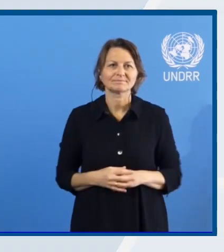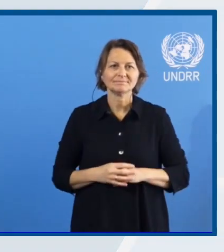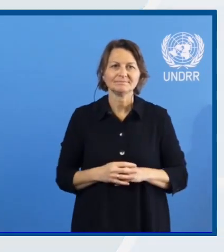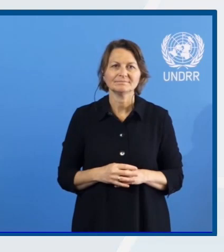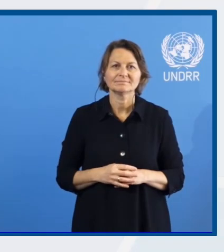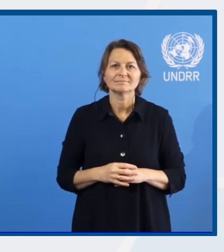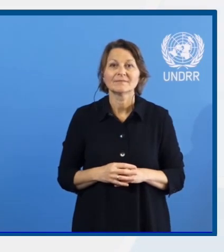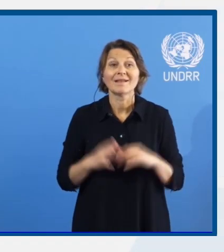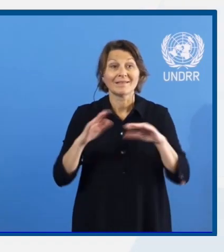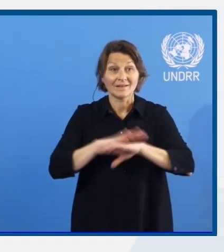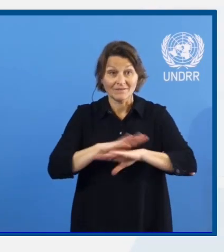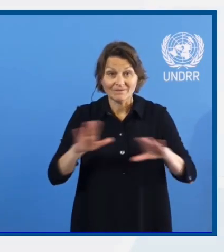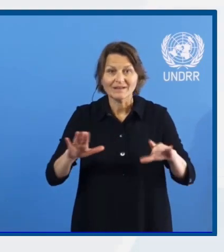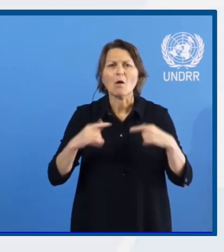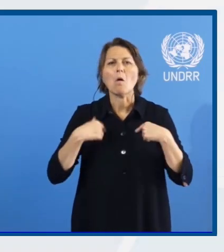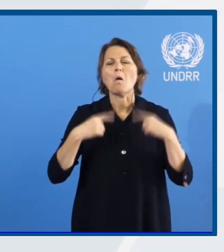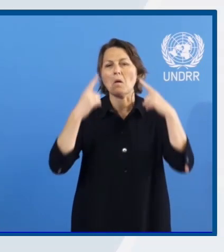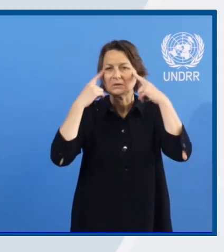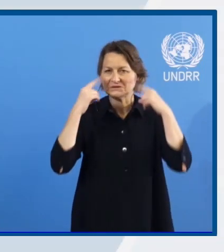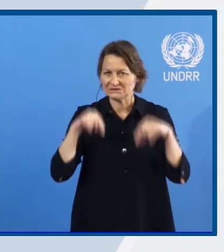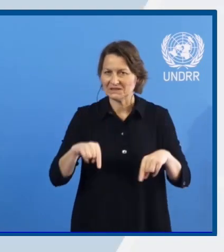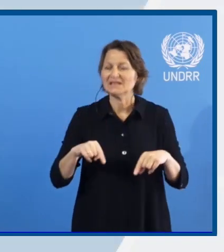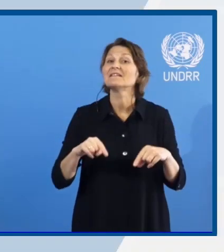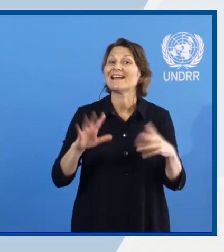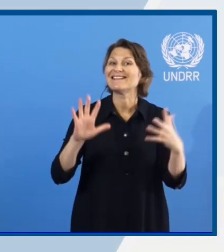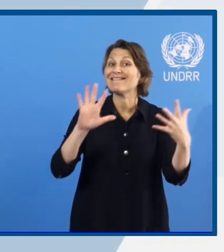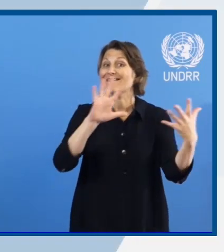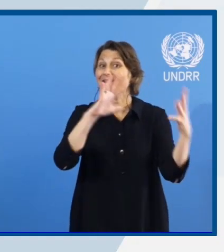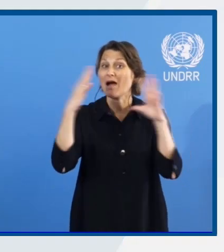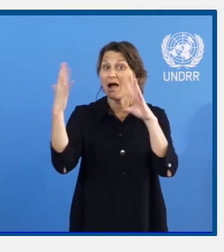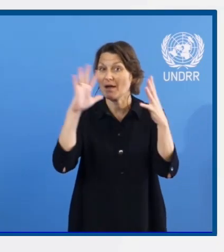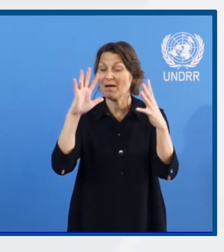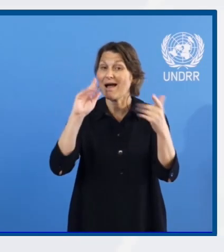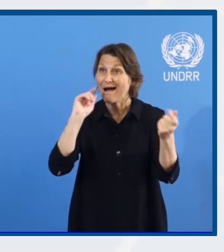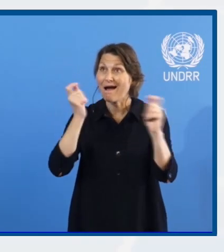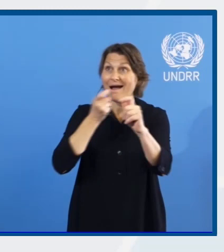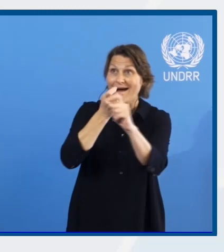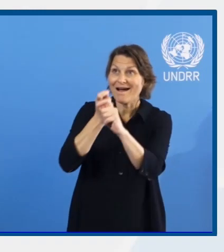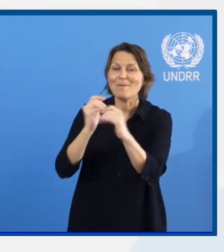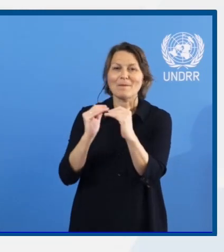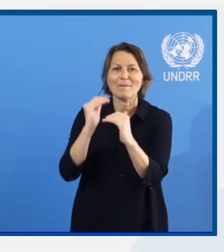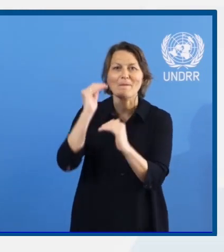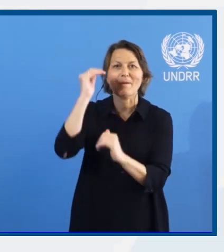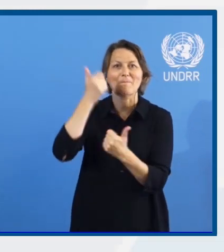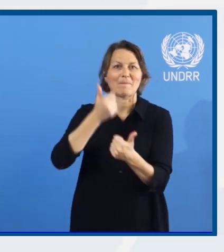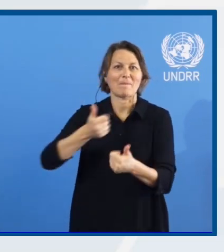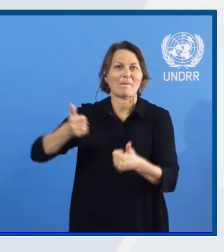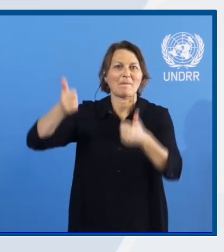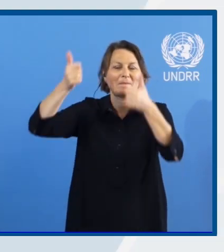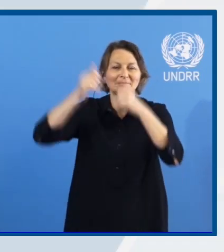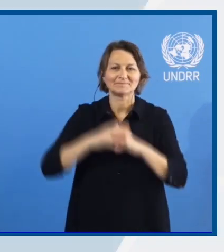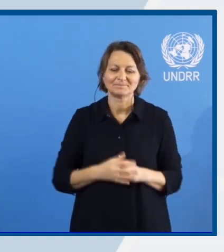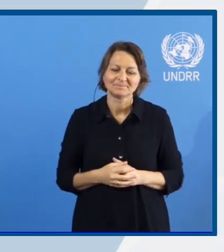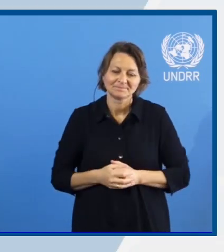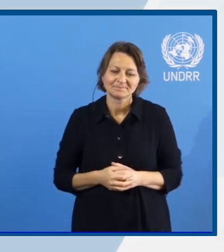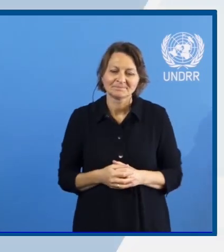more significant uptake of our climate smart loans. Another initiative in which the private sector has been brought on board, and this